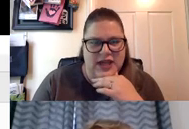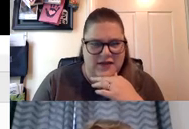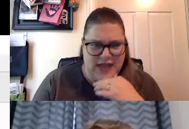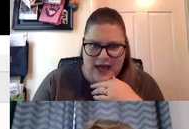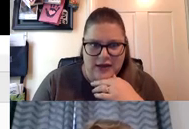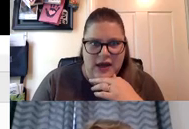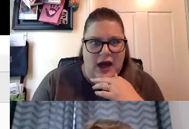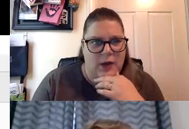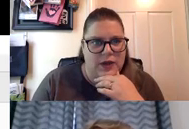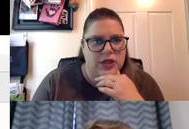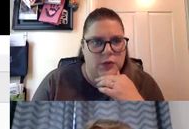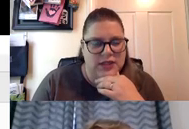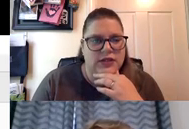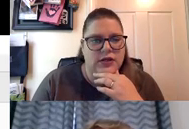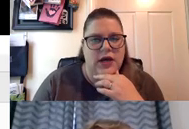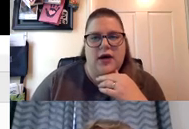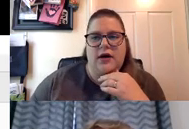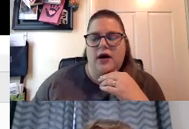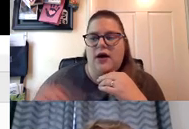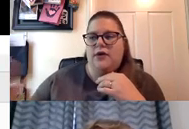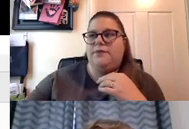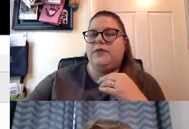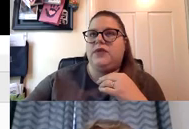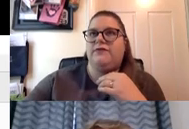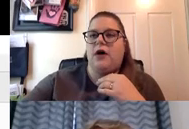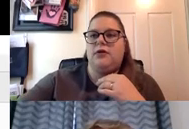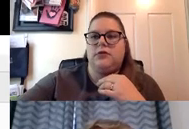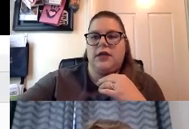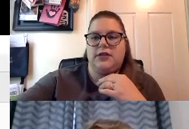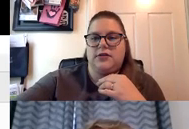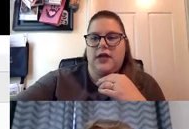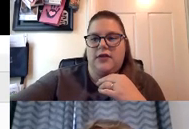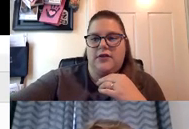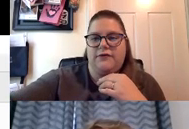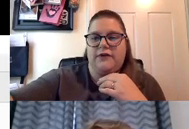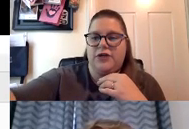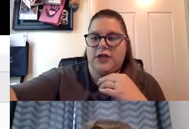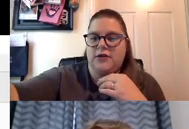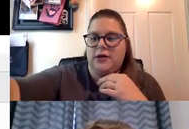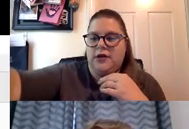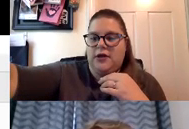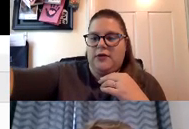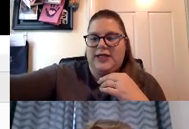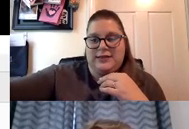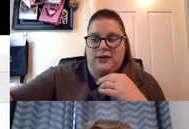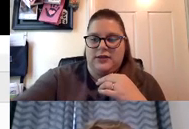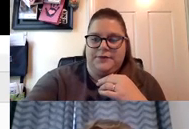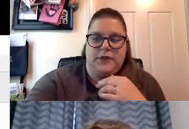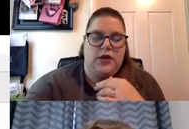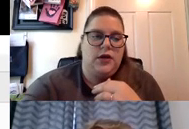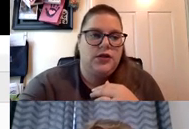which is kind of sad. I wish it was a default in the free version, but it's